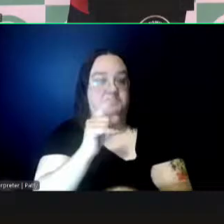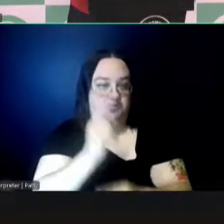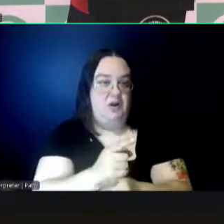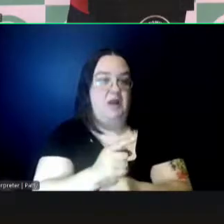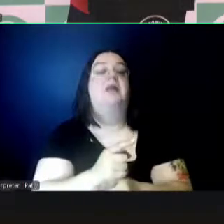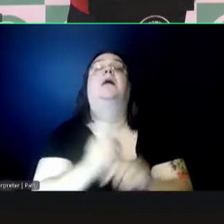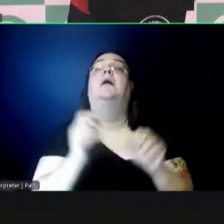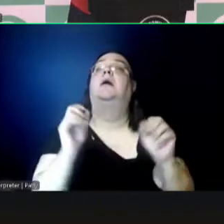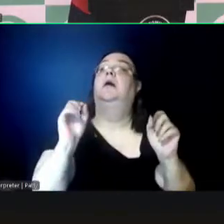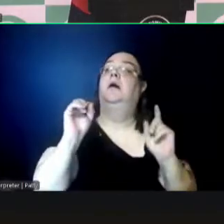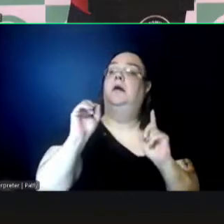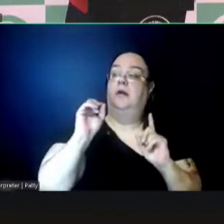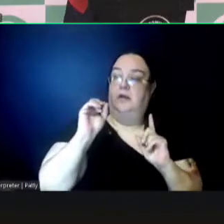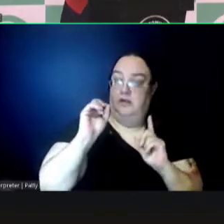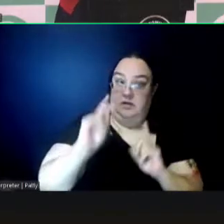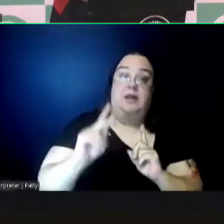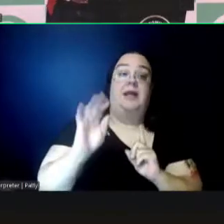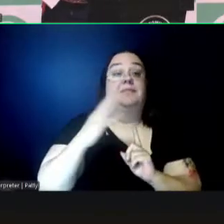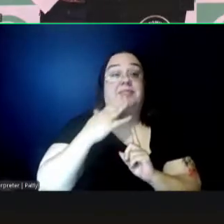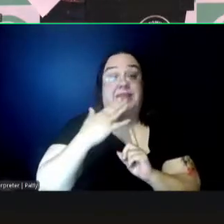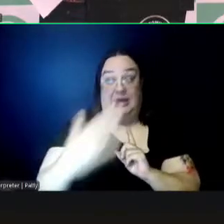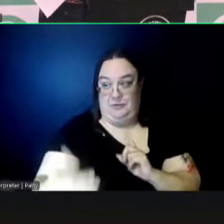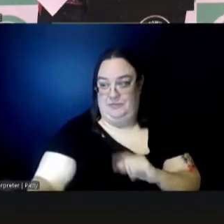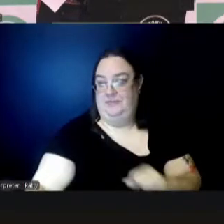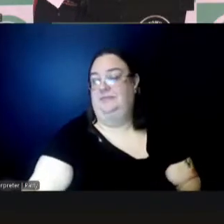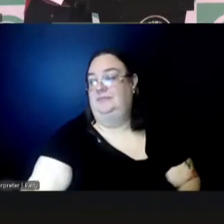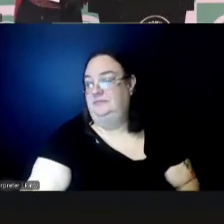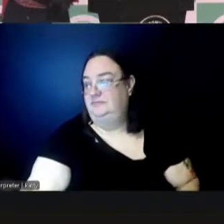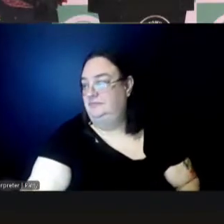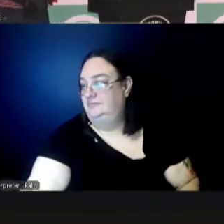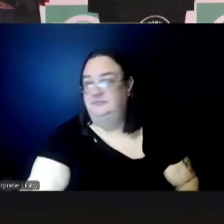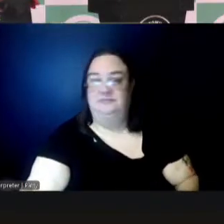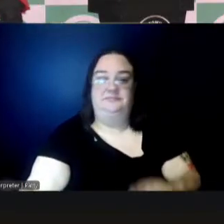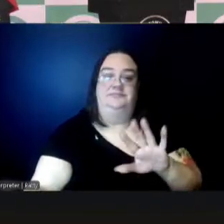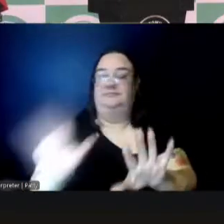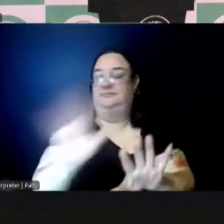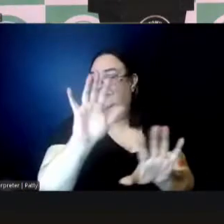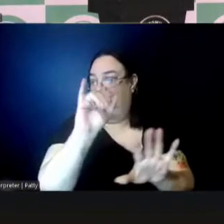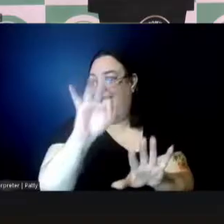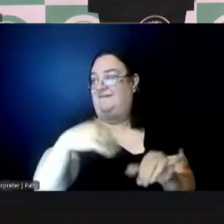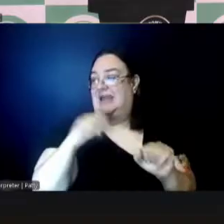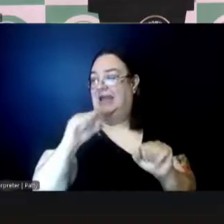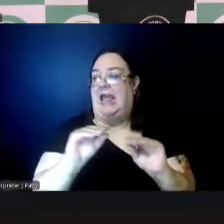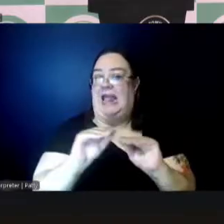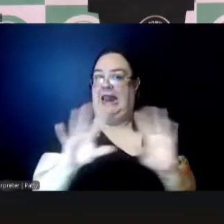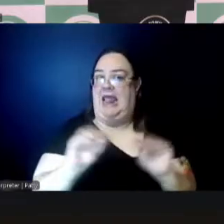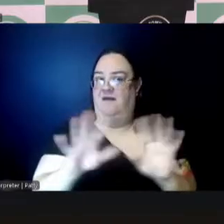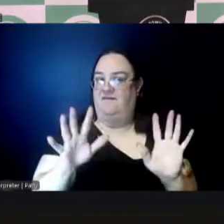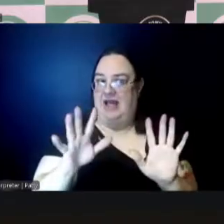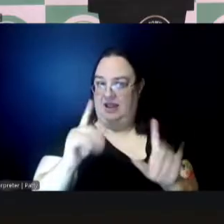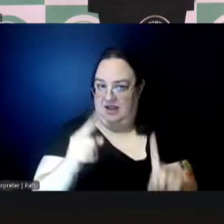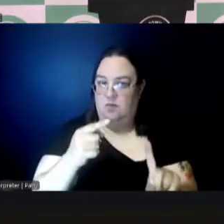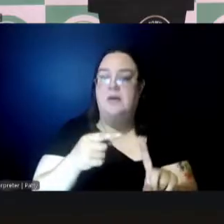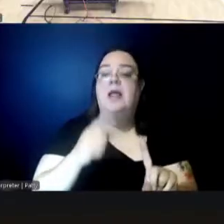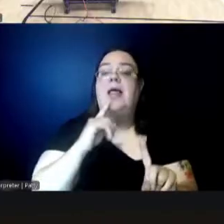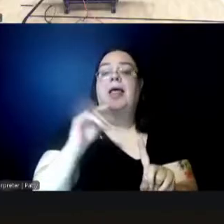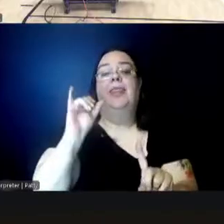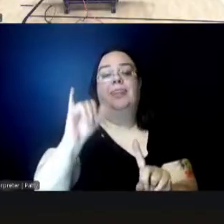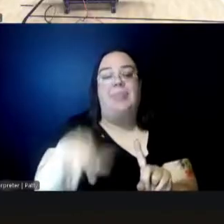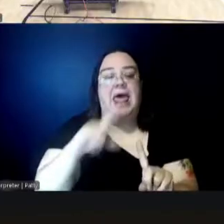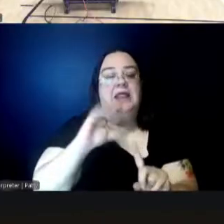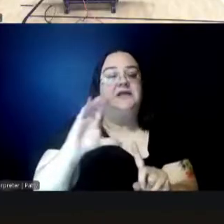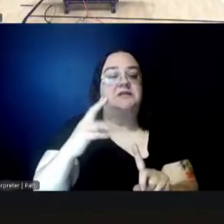Okay, thank you. Yes. Oh, if I can clarify, that's the chain